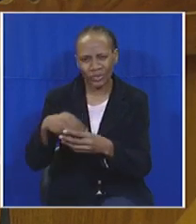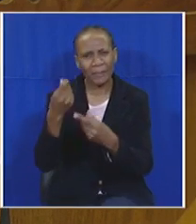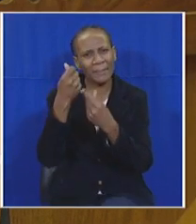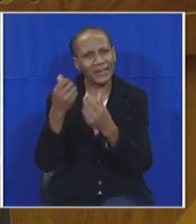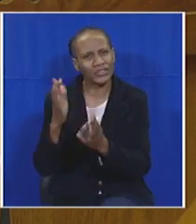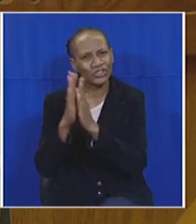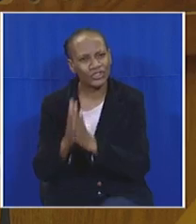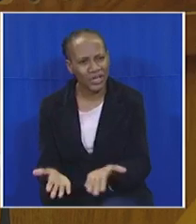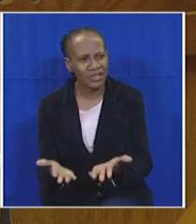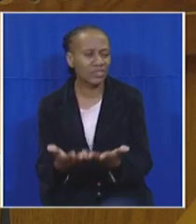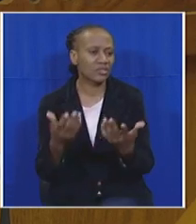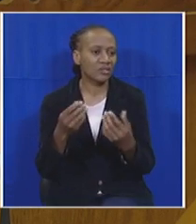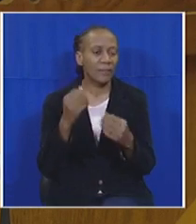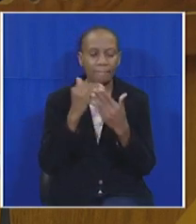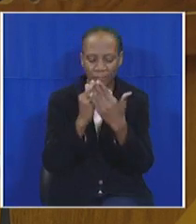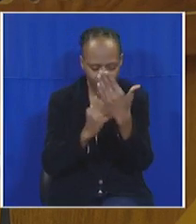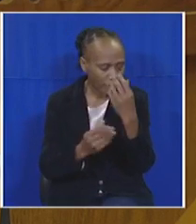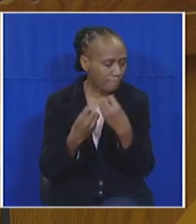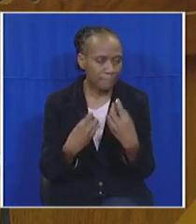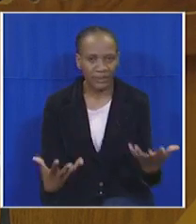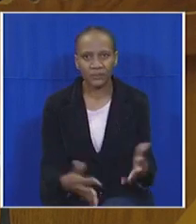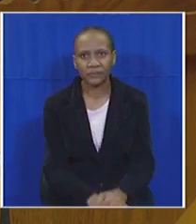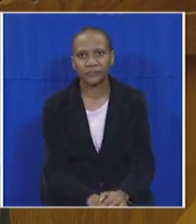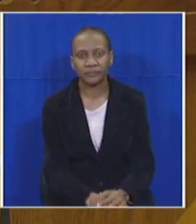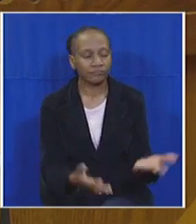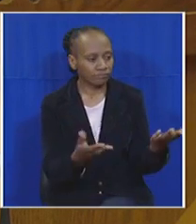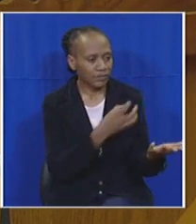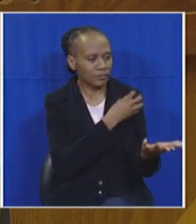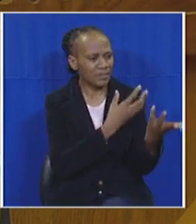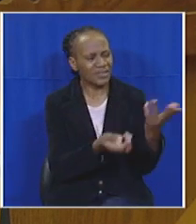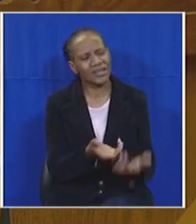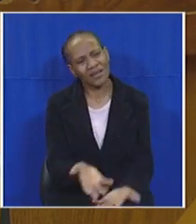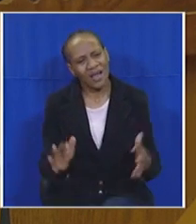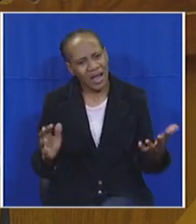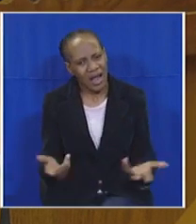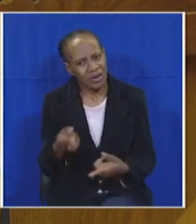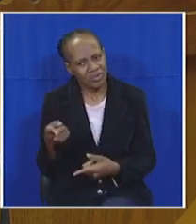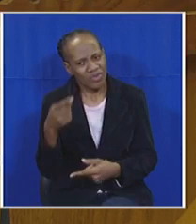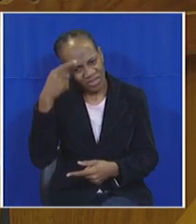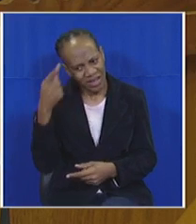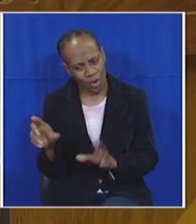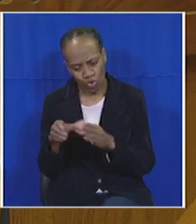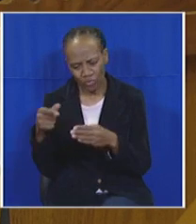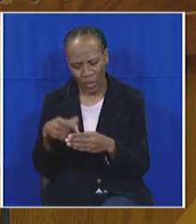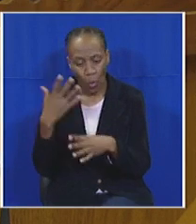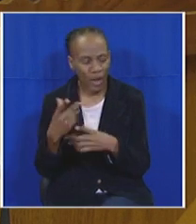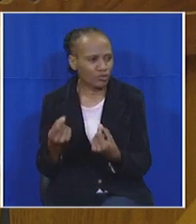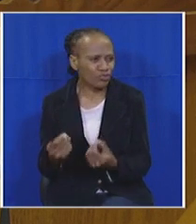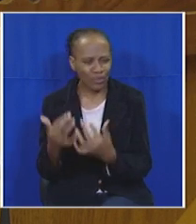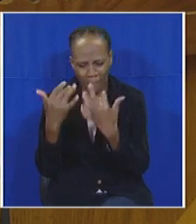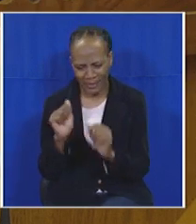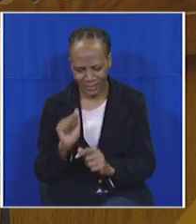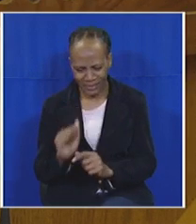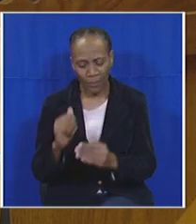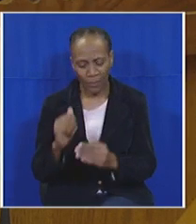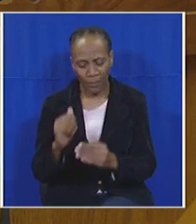protection of grave sites, to mention but a few. Then, Minister, how do you expect this commission to do its work with a mere budget of less than